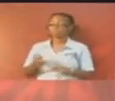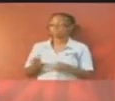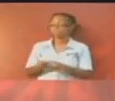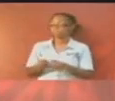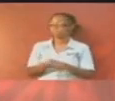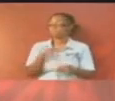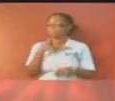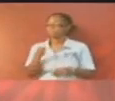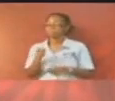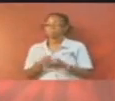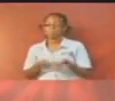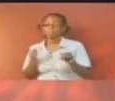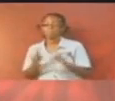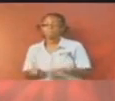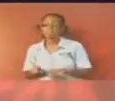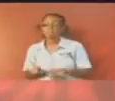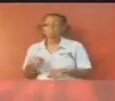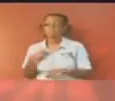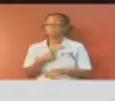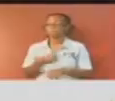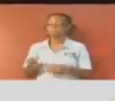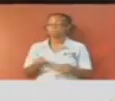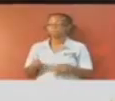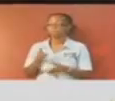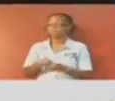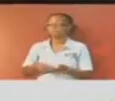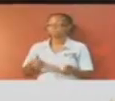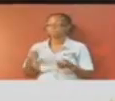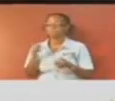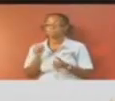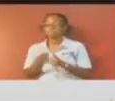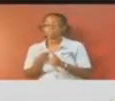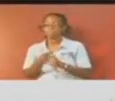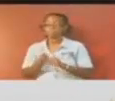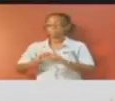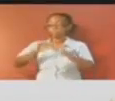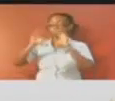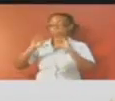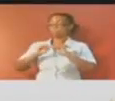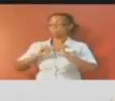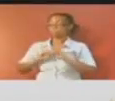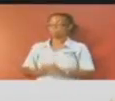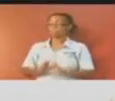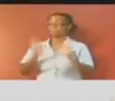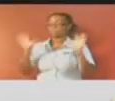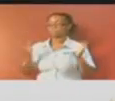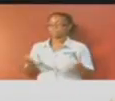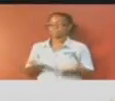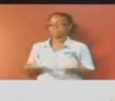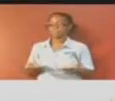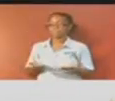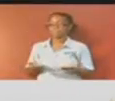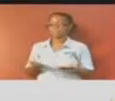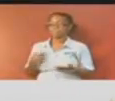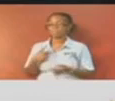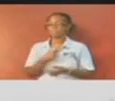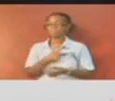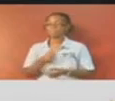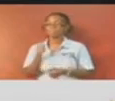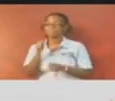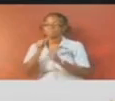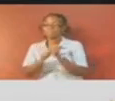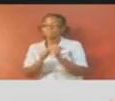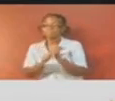being manifested. So if I can have my first slide. Here we are looking at that day-by-day